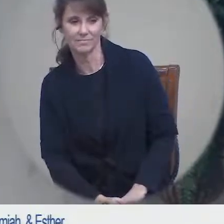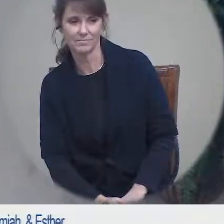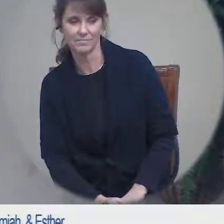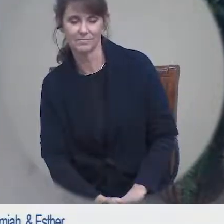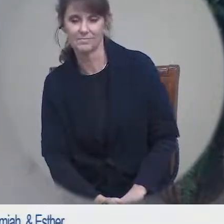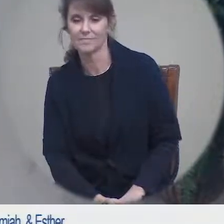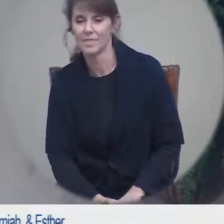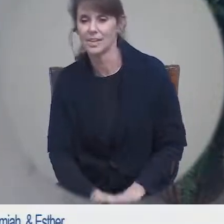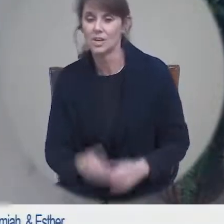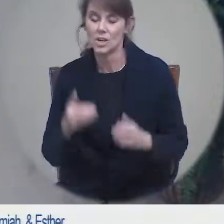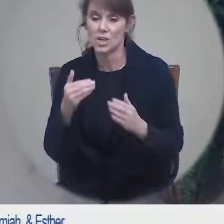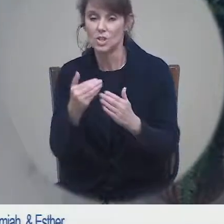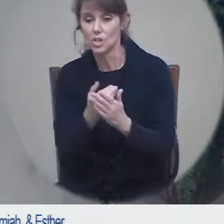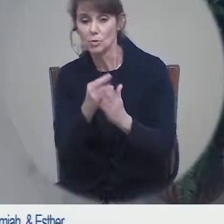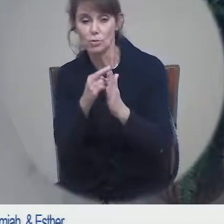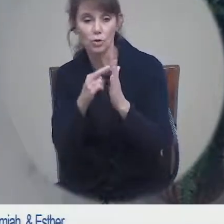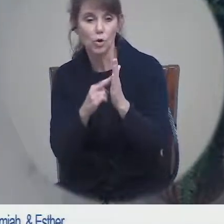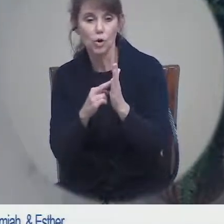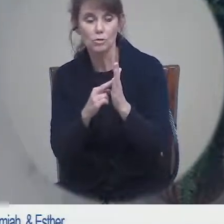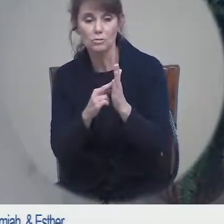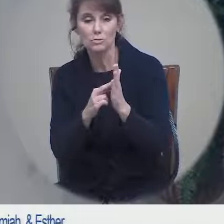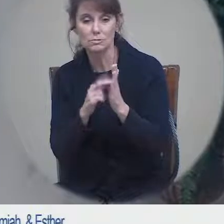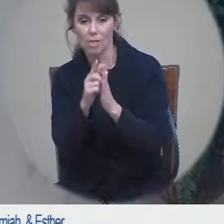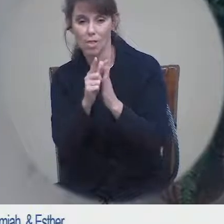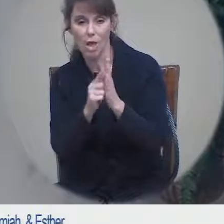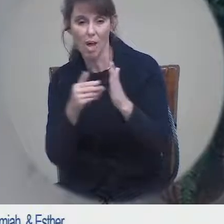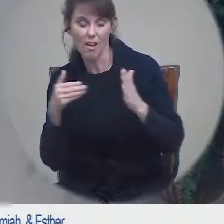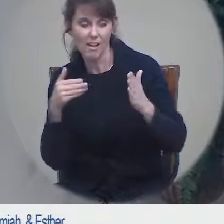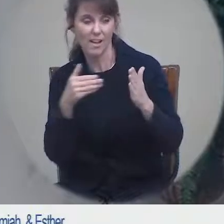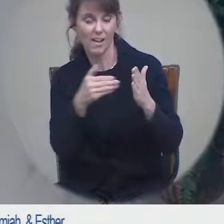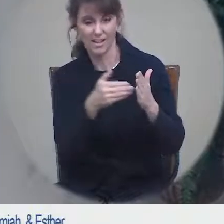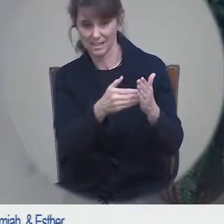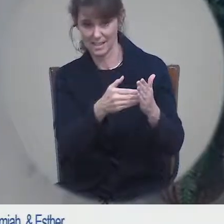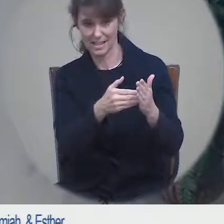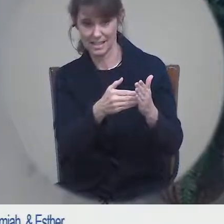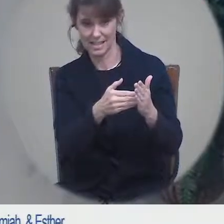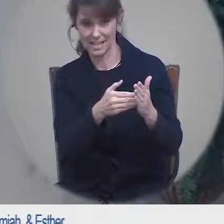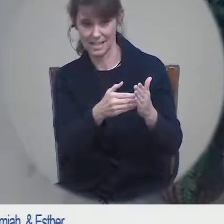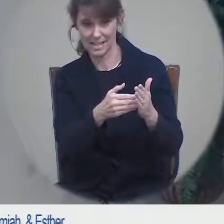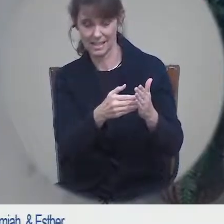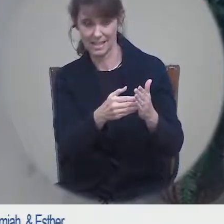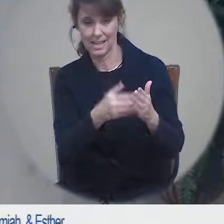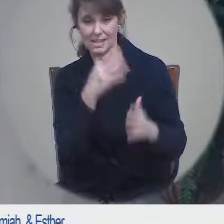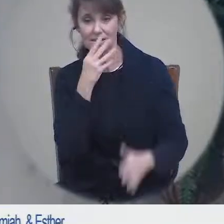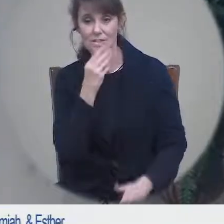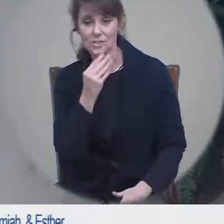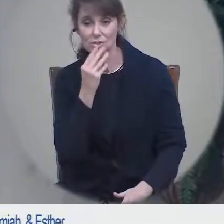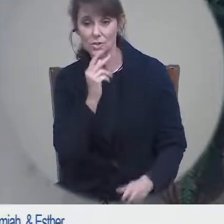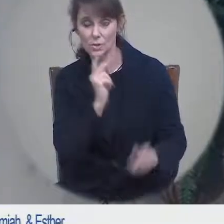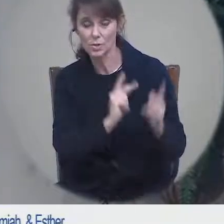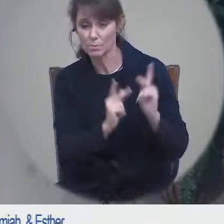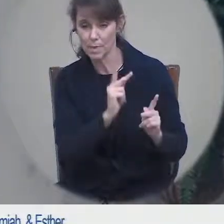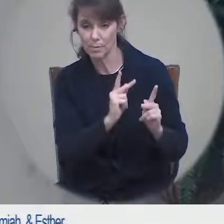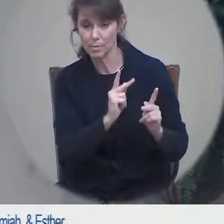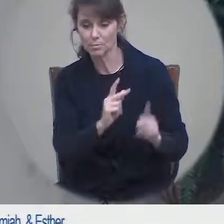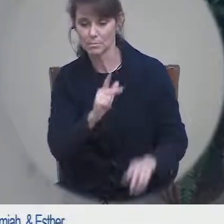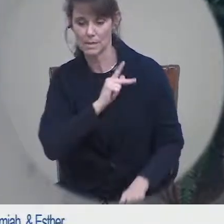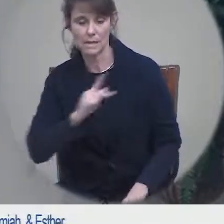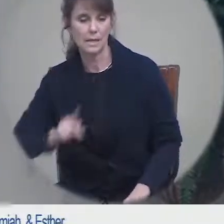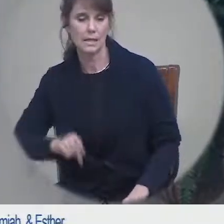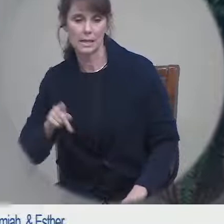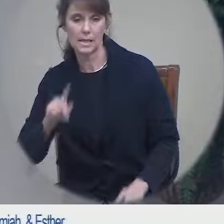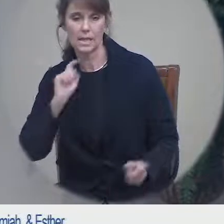as Matt brought out, the kings of Persia, when they made a law, it was on the books. They couldn't do anything about it. But what he is allowed to do is